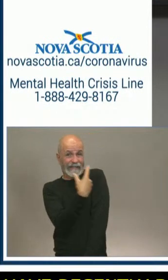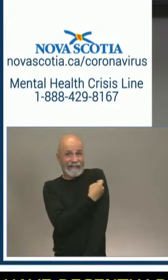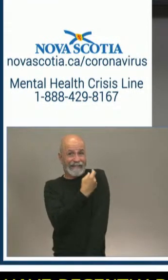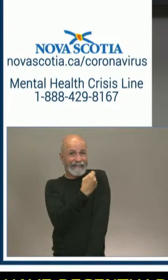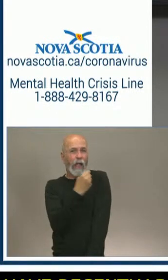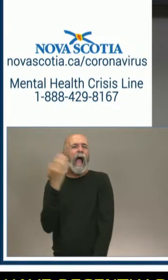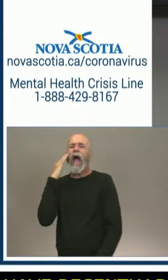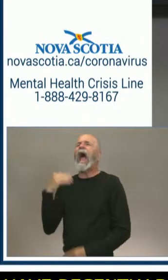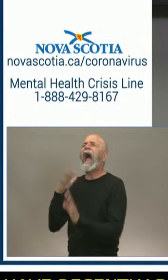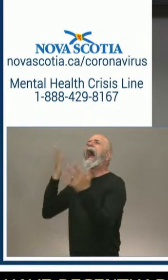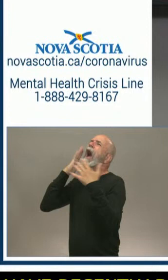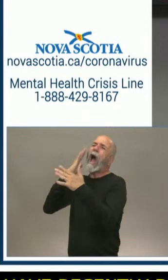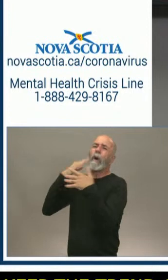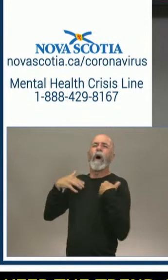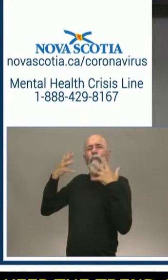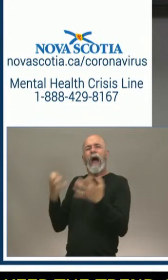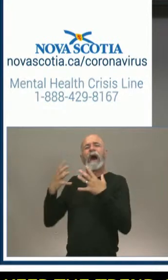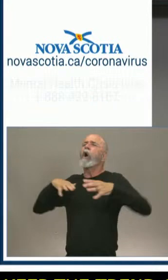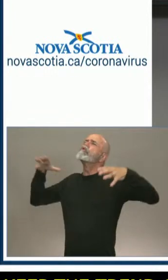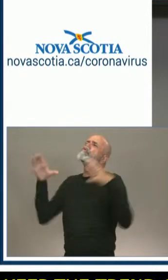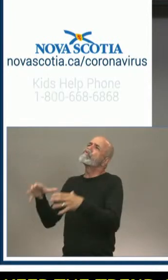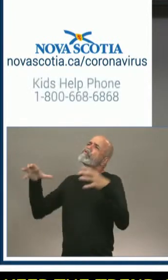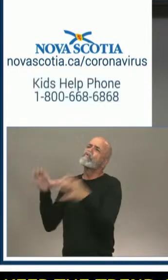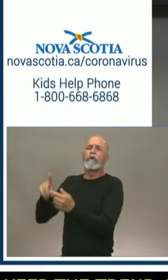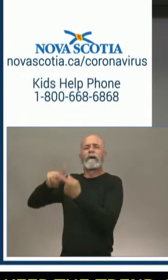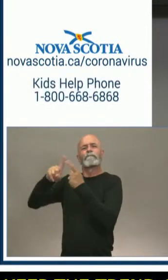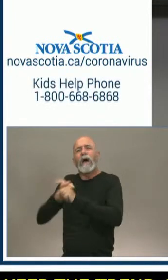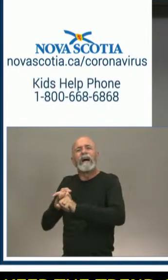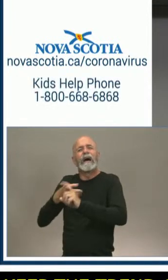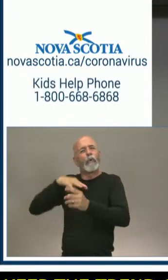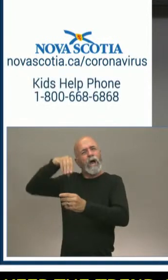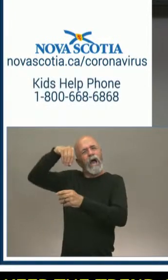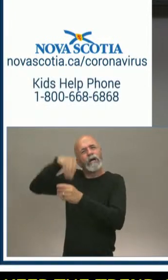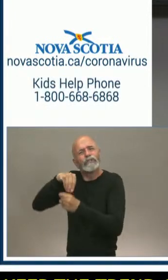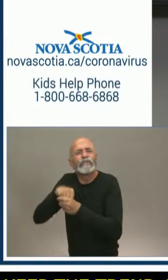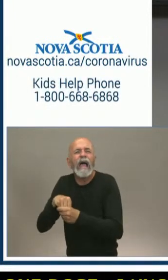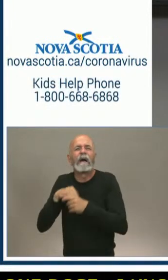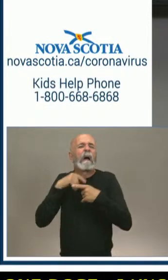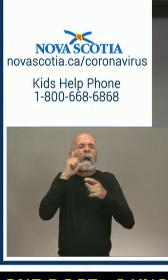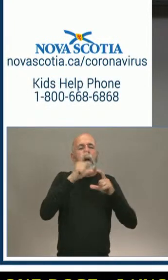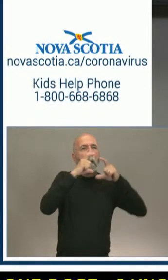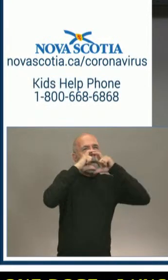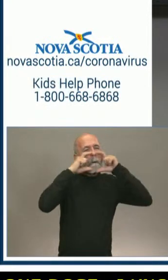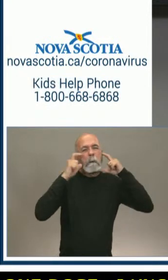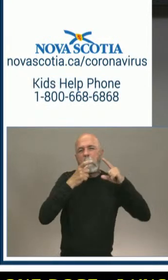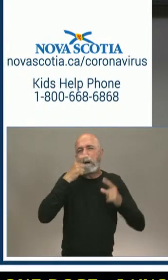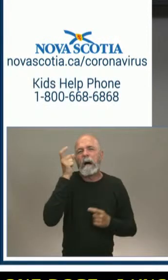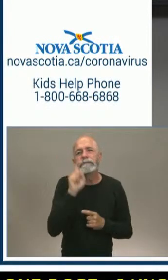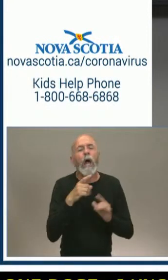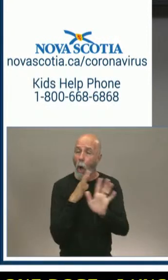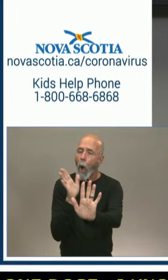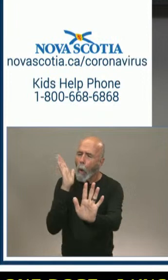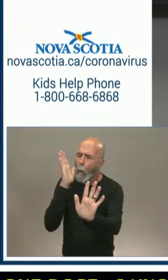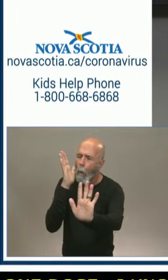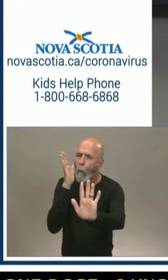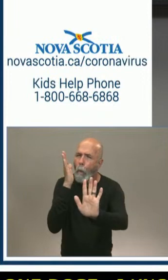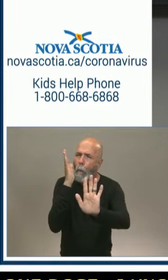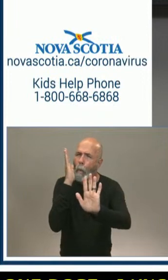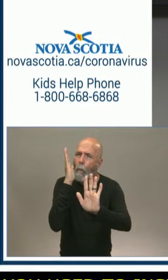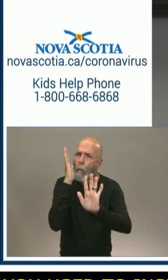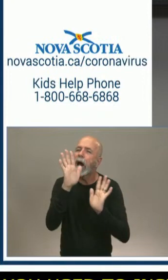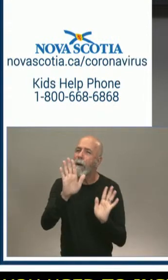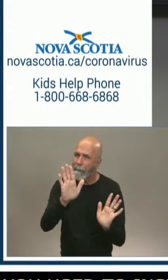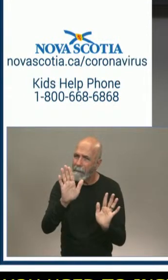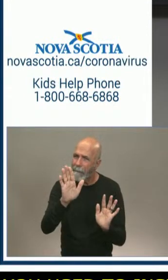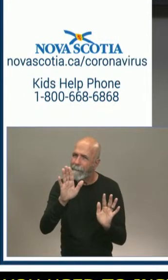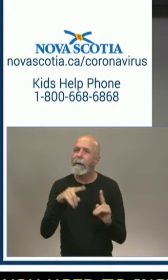to, inside without masks and distancing. This is coming, but please, not yet. Right now, get your first dose